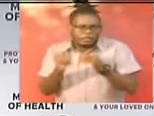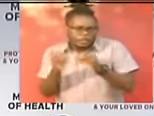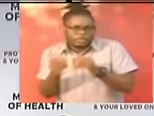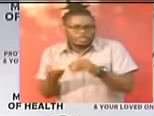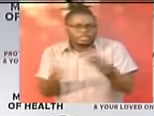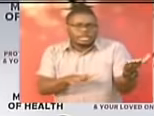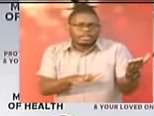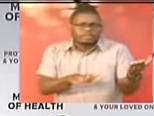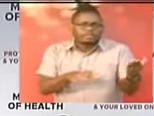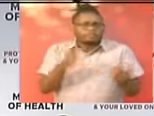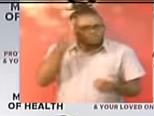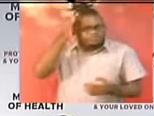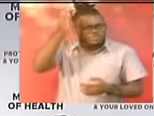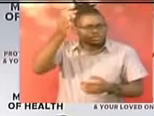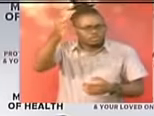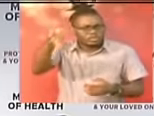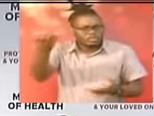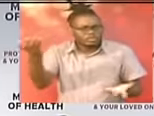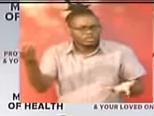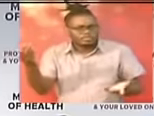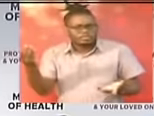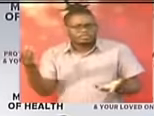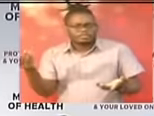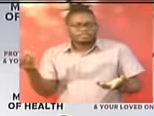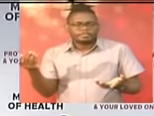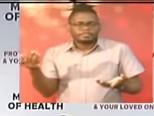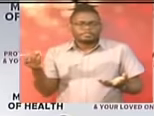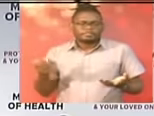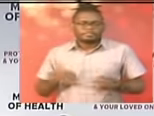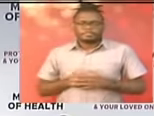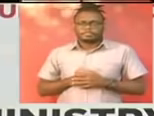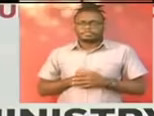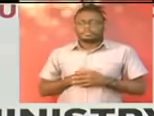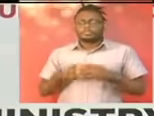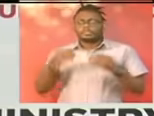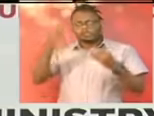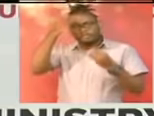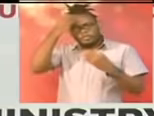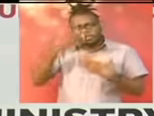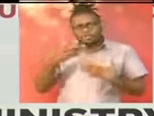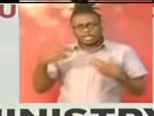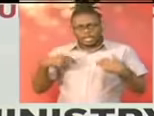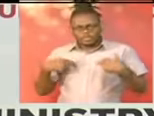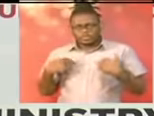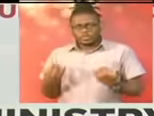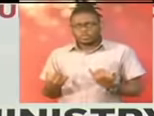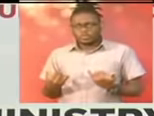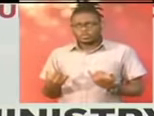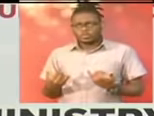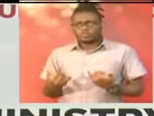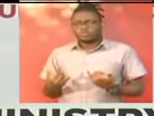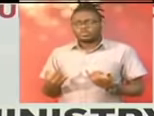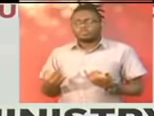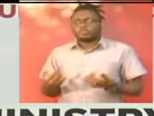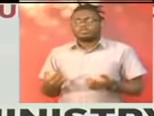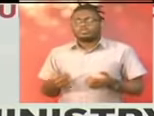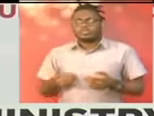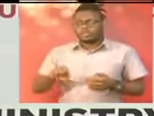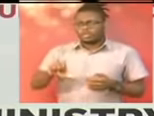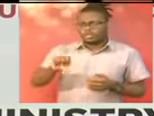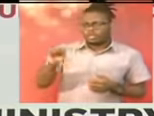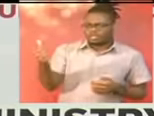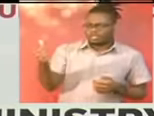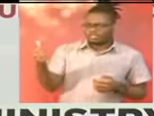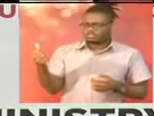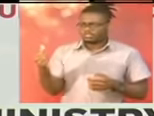Okay, thank you. So the last update that we had put the number of deaths outside the health system in general, meaning deaths at home,